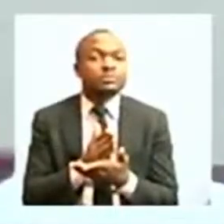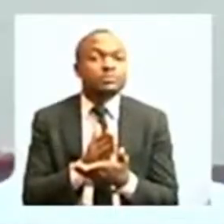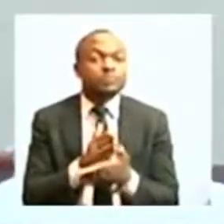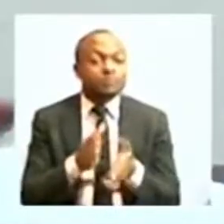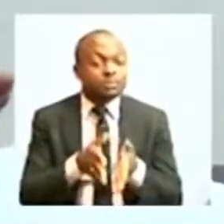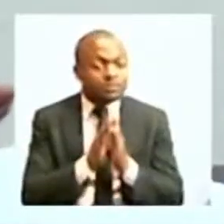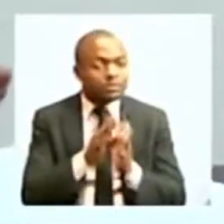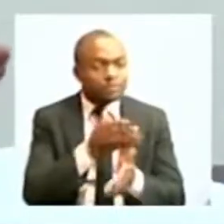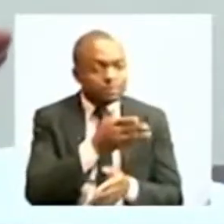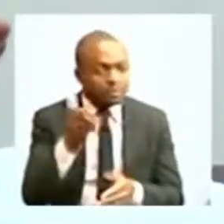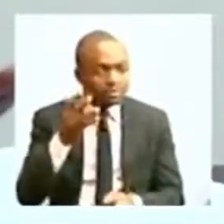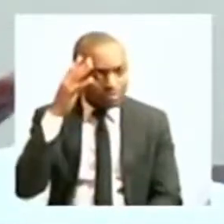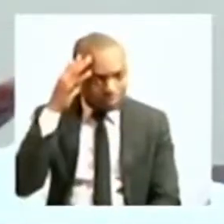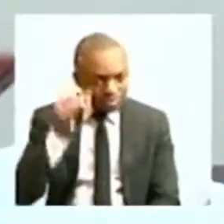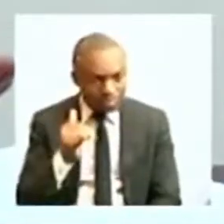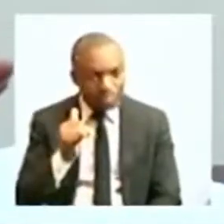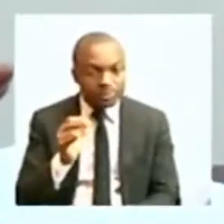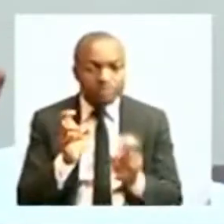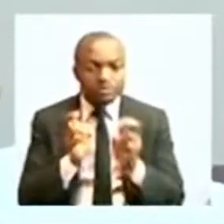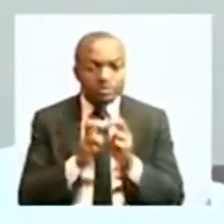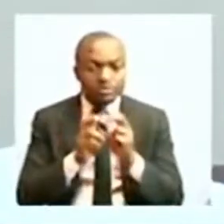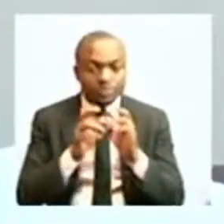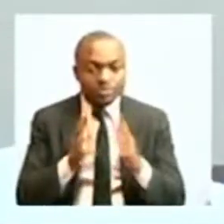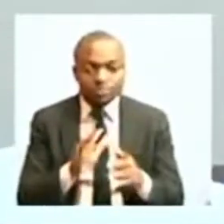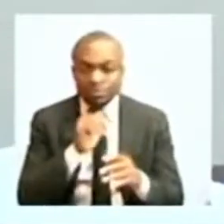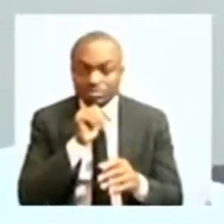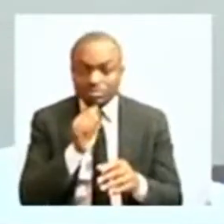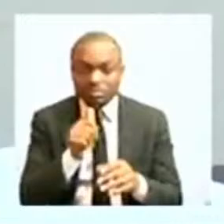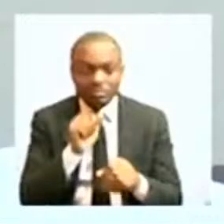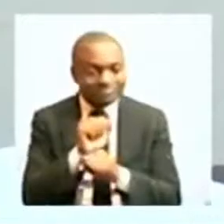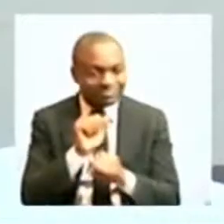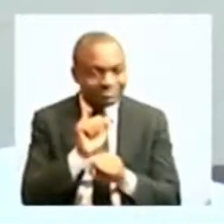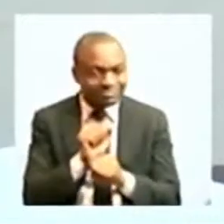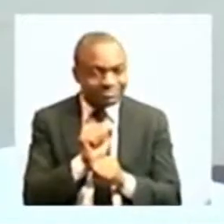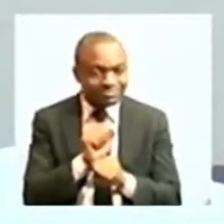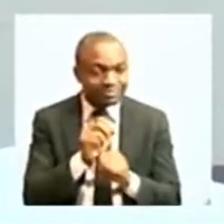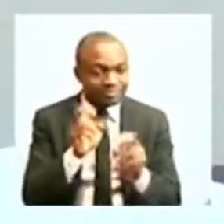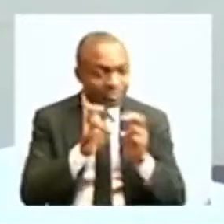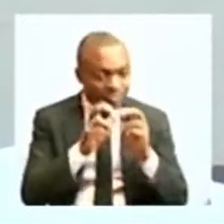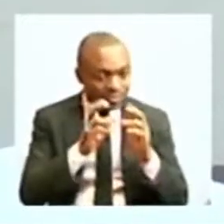You ask them, why are contractors not moving? Contractors are not being paid.